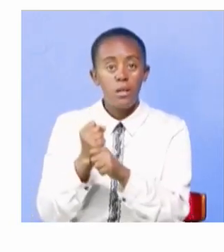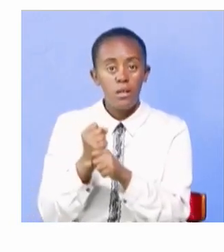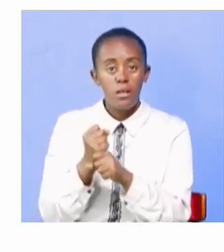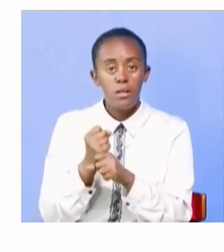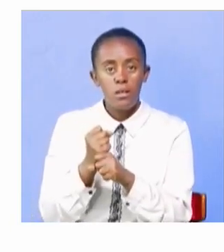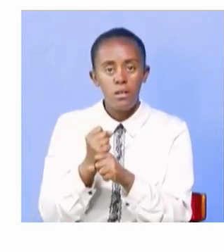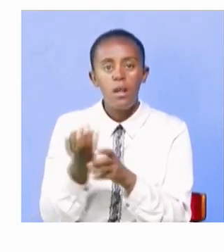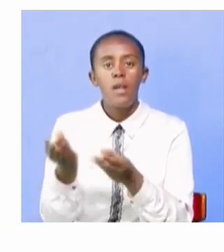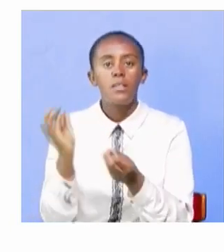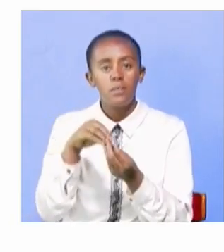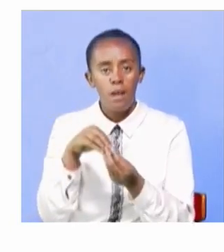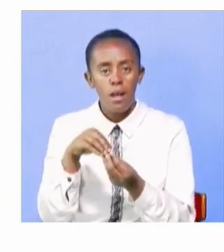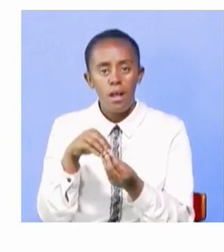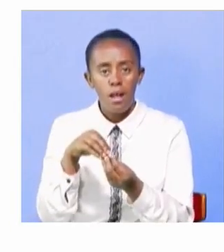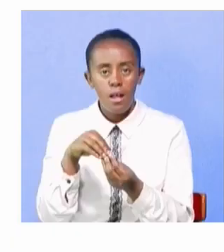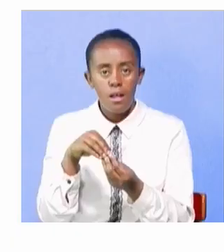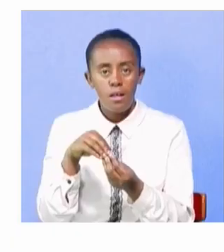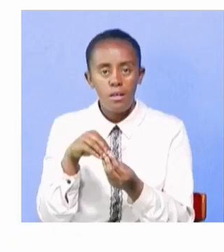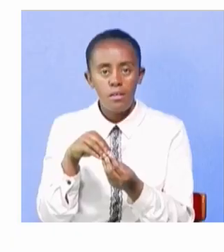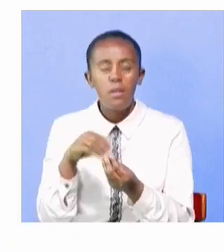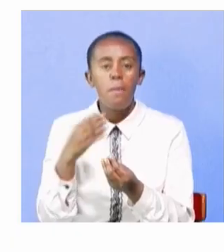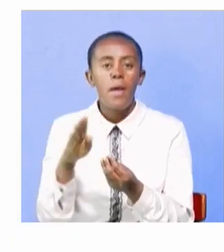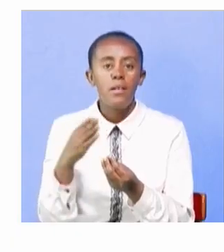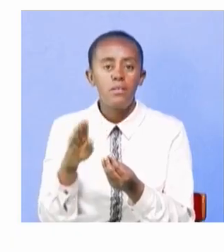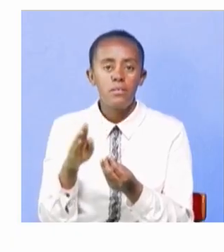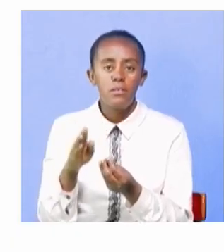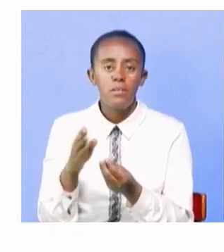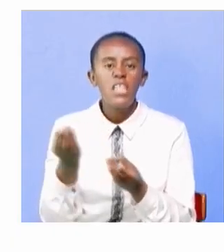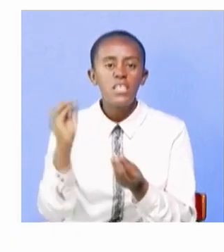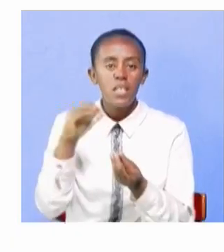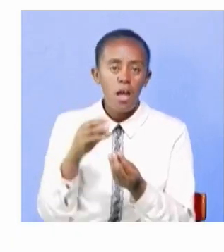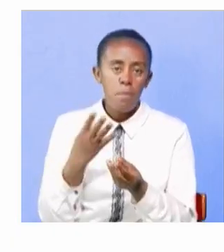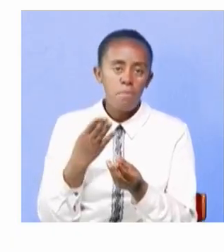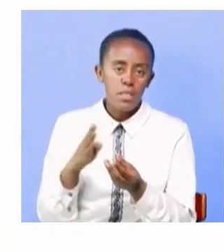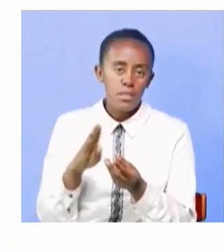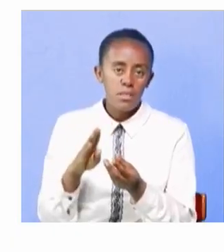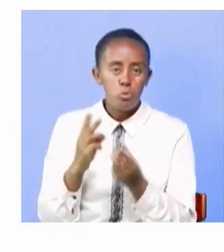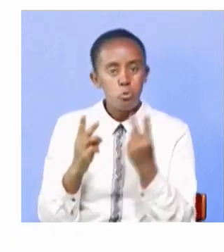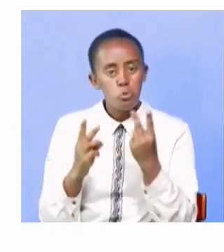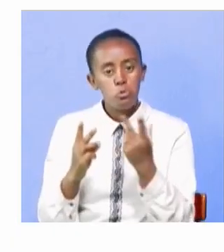an extra pen with me.